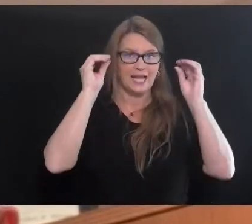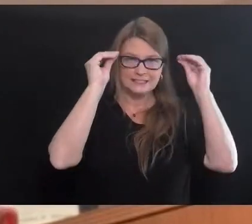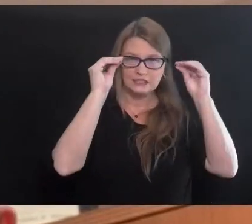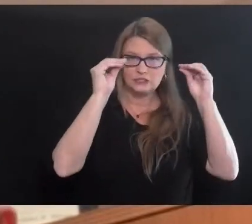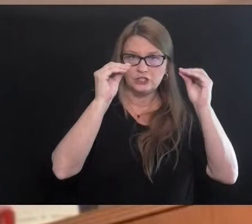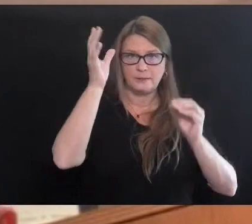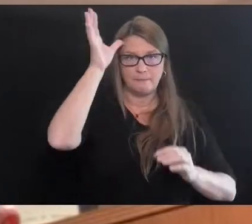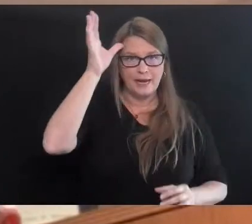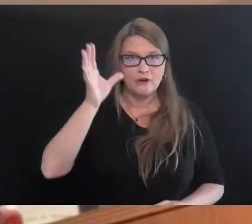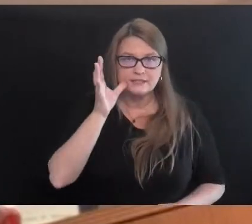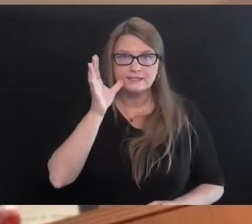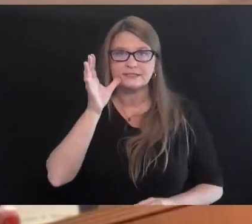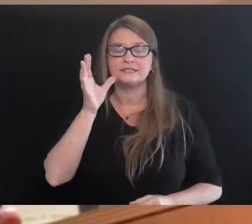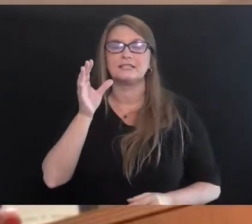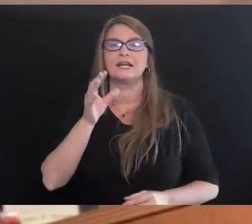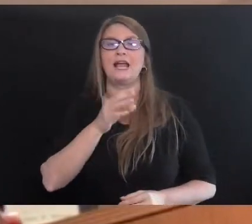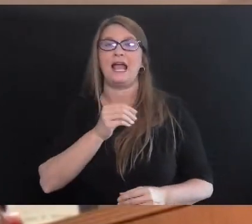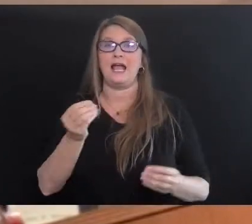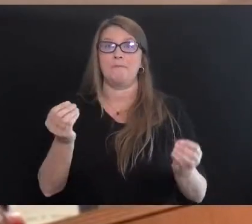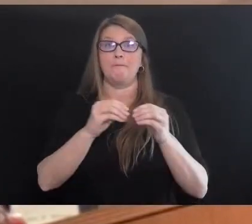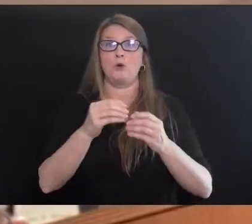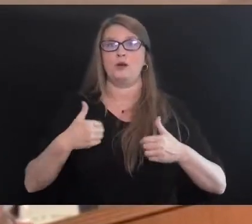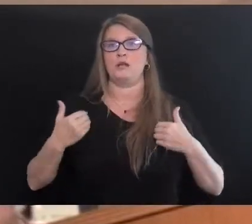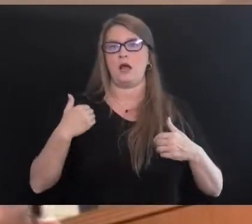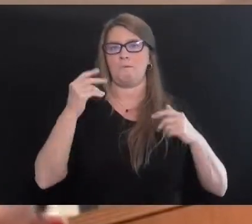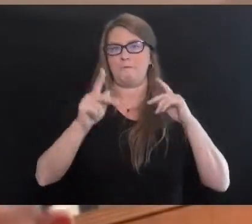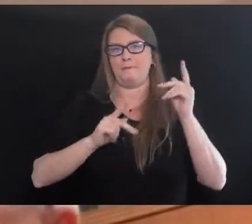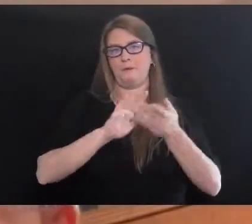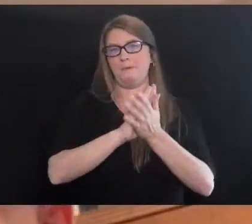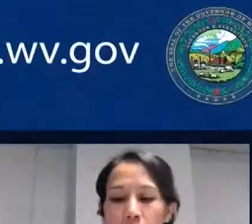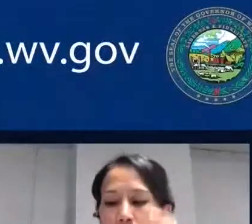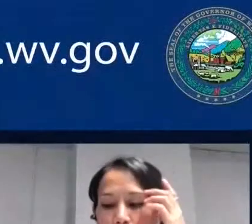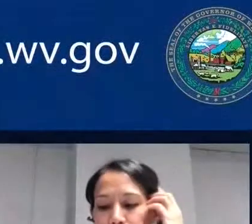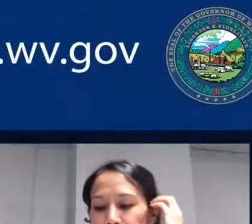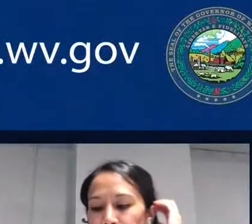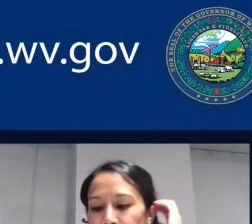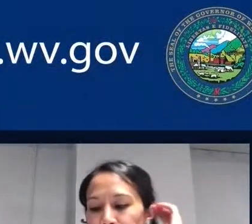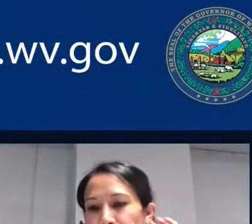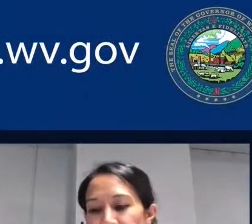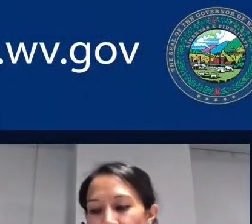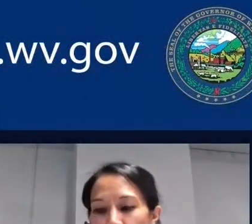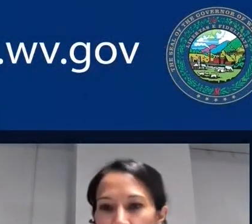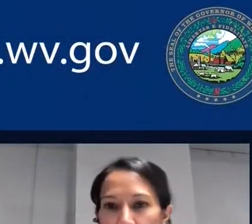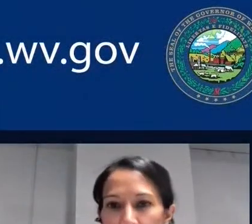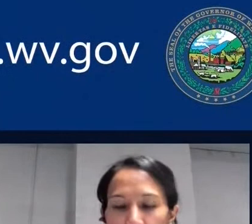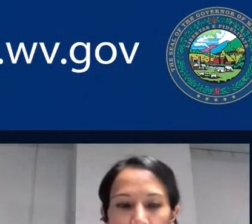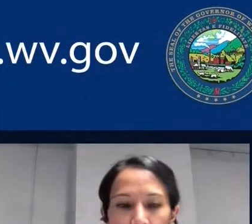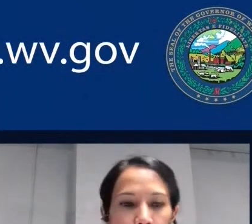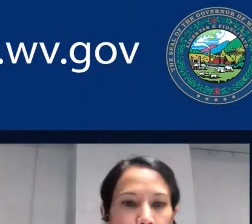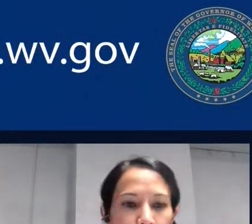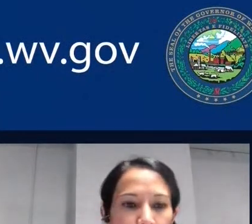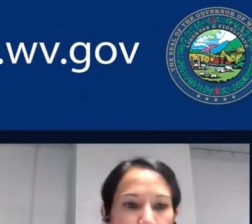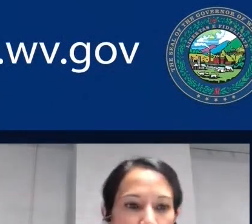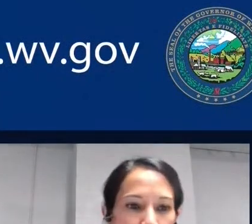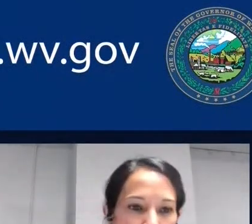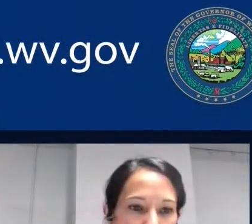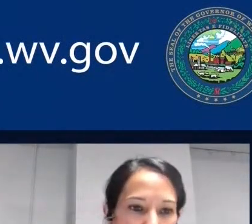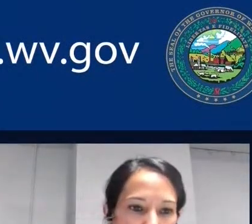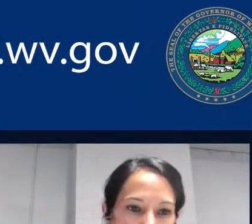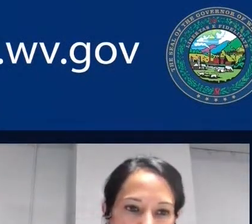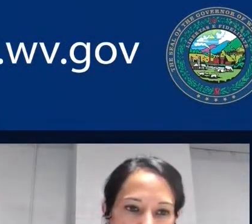young people and get more young people vaccinated. Thank you. Thank you, sir. Next to Dr. Ayn Amjad, our State Health